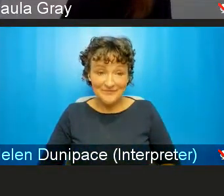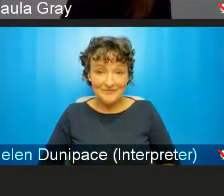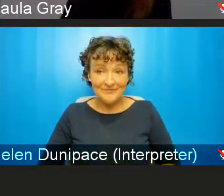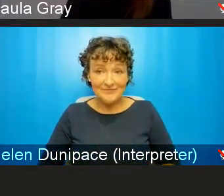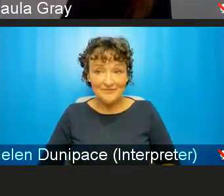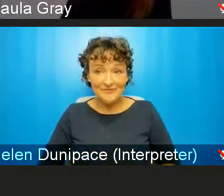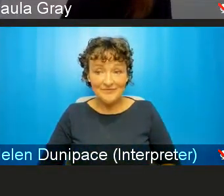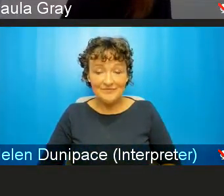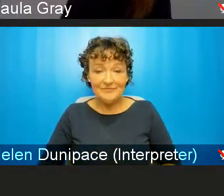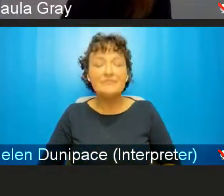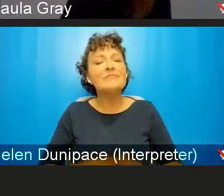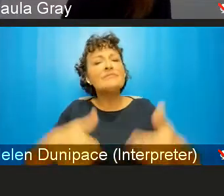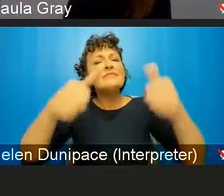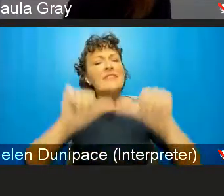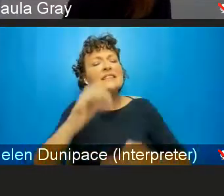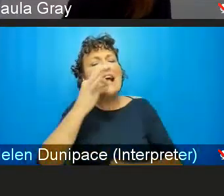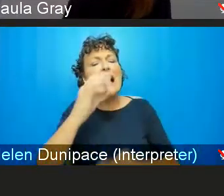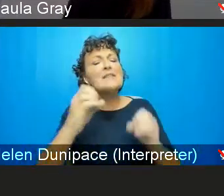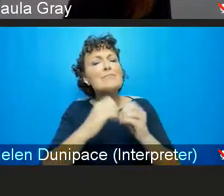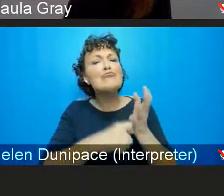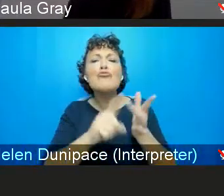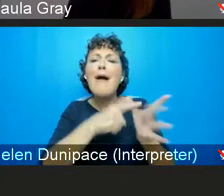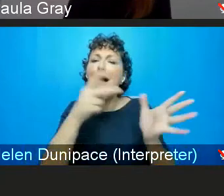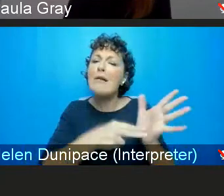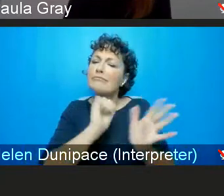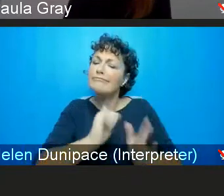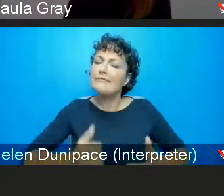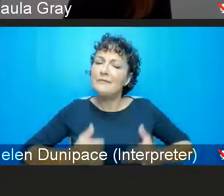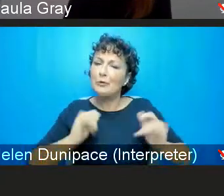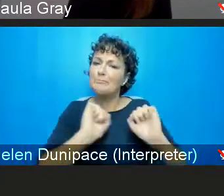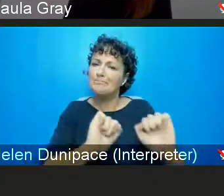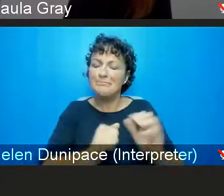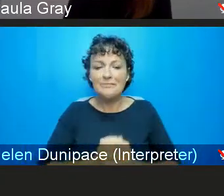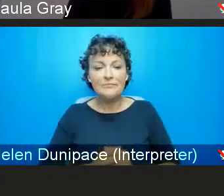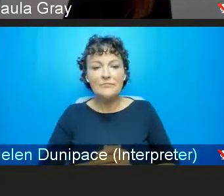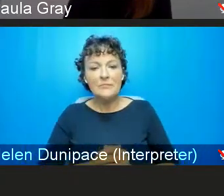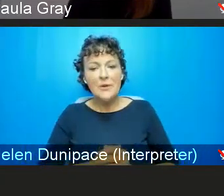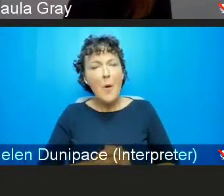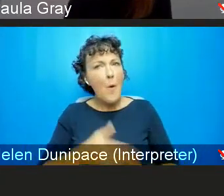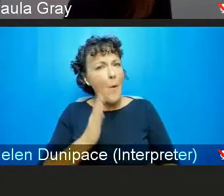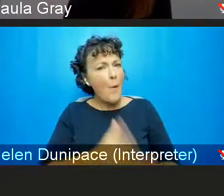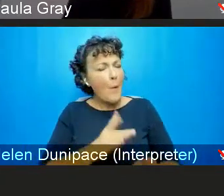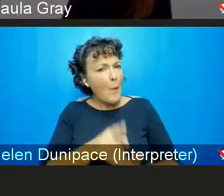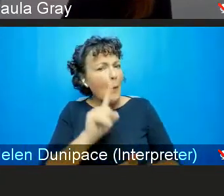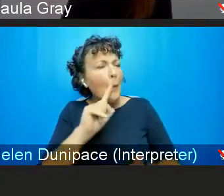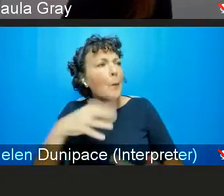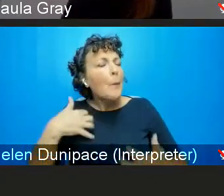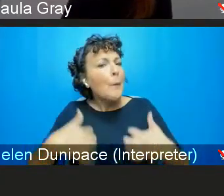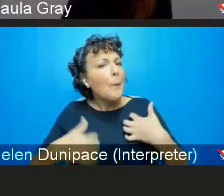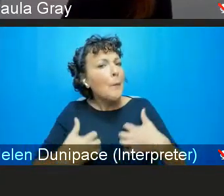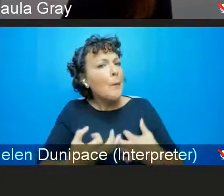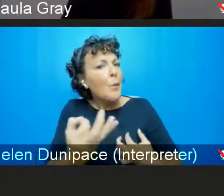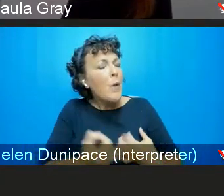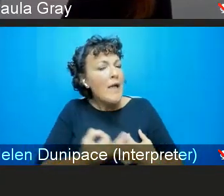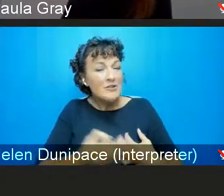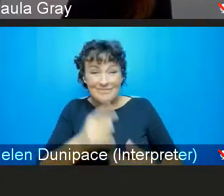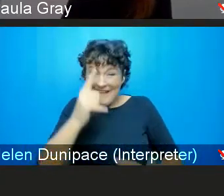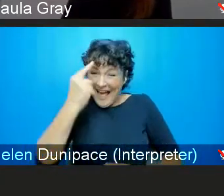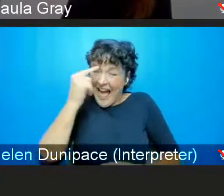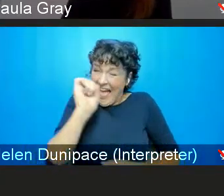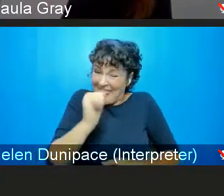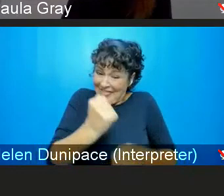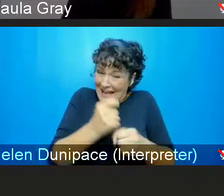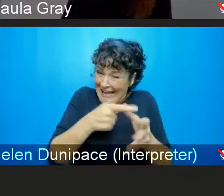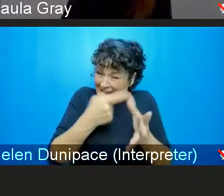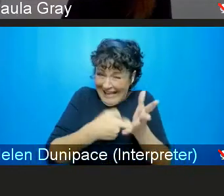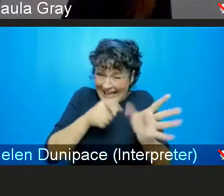I'll come to Brian next on this one. Yeah, it's a really interesting question. And I think Gary absolutely kind of nailed it in terms